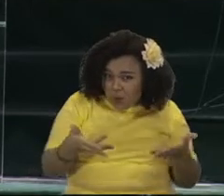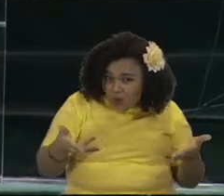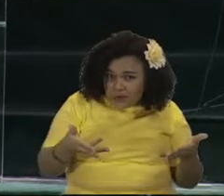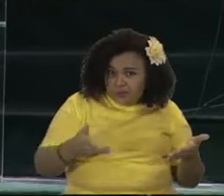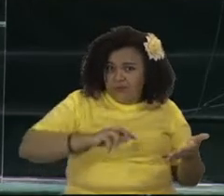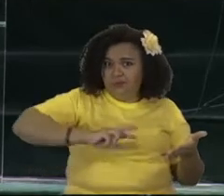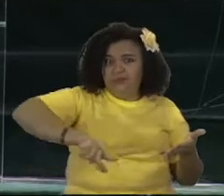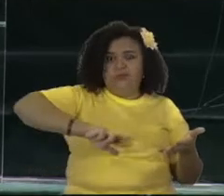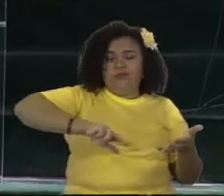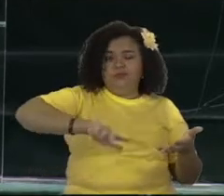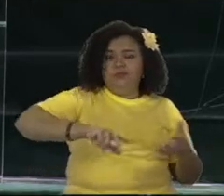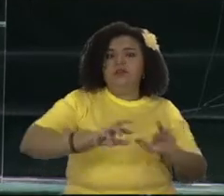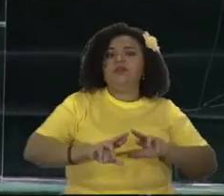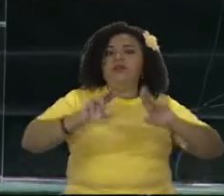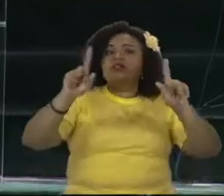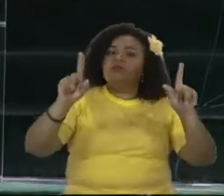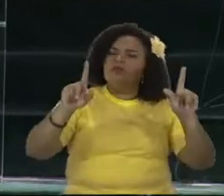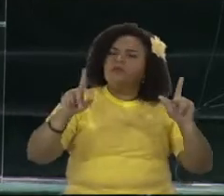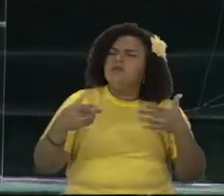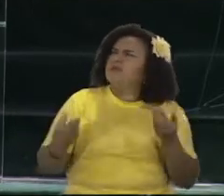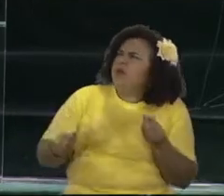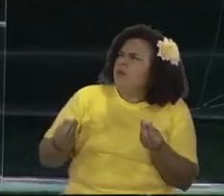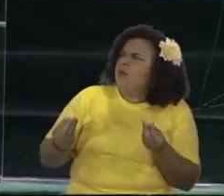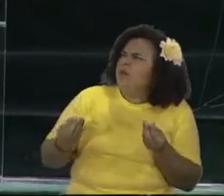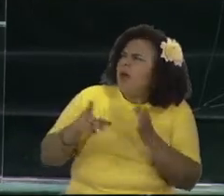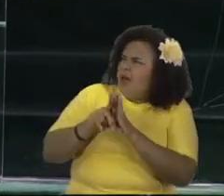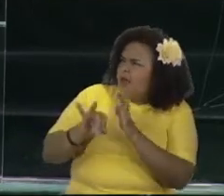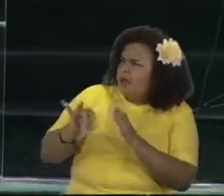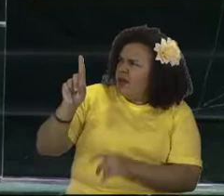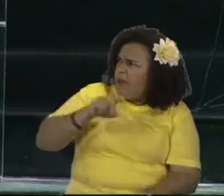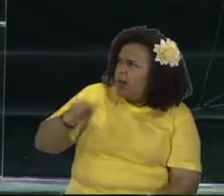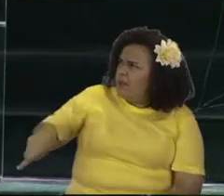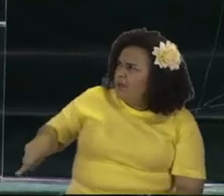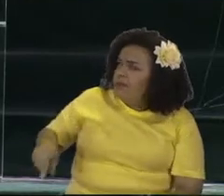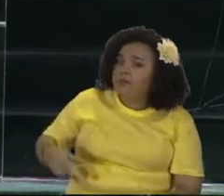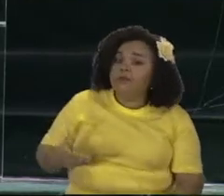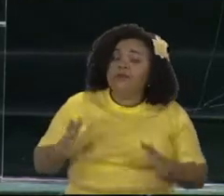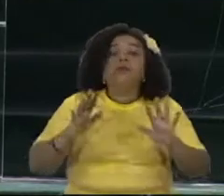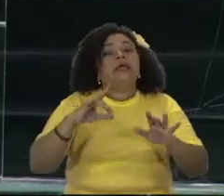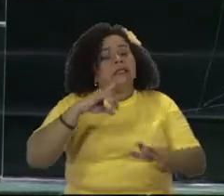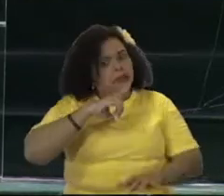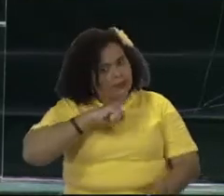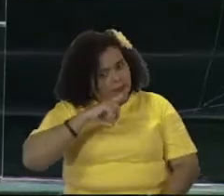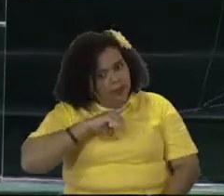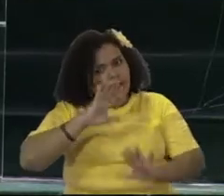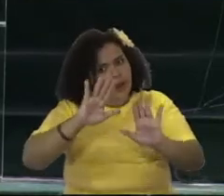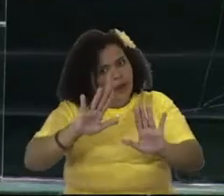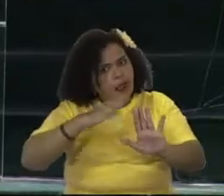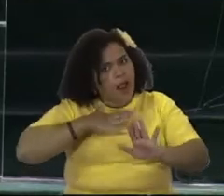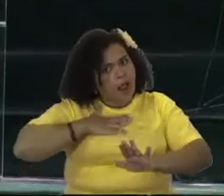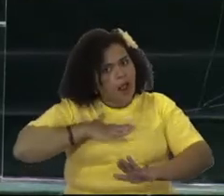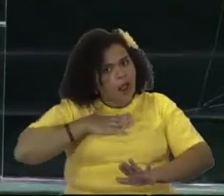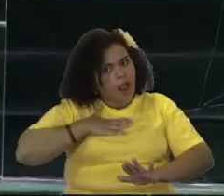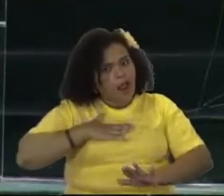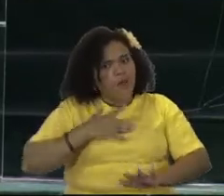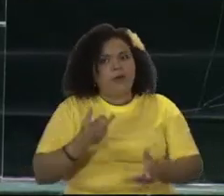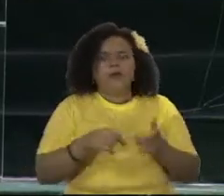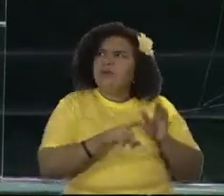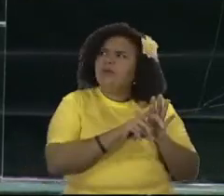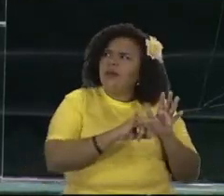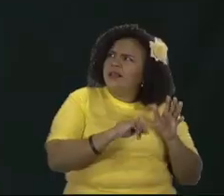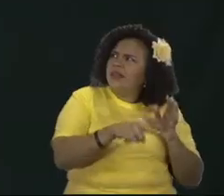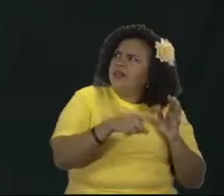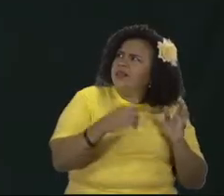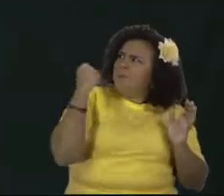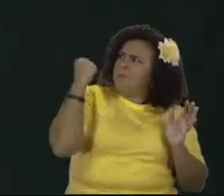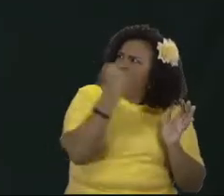He tells very boldly, so there is no more. There is no problem killing